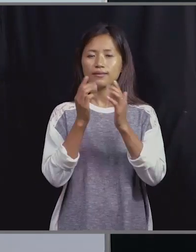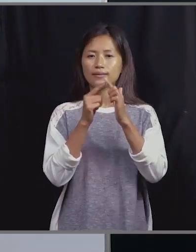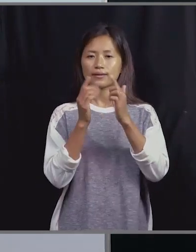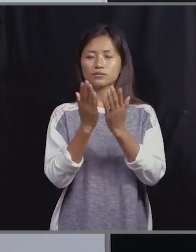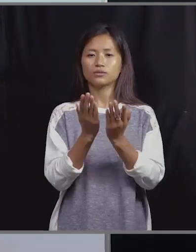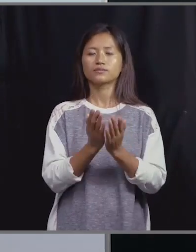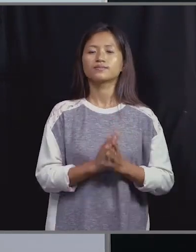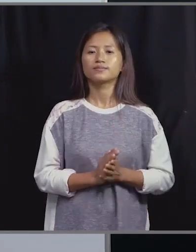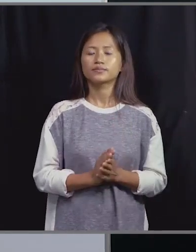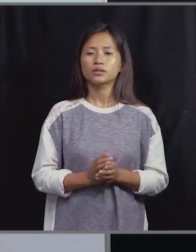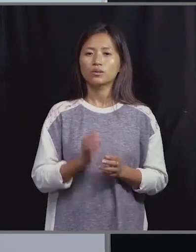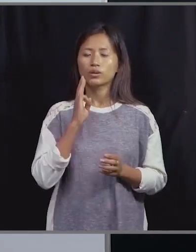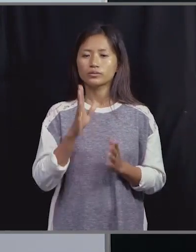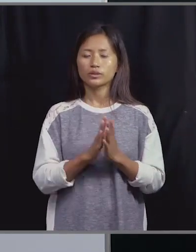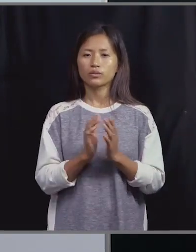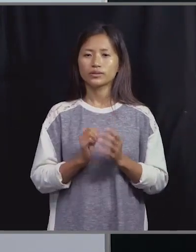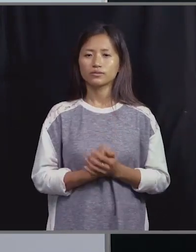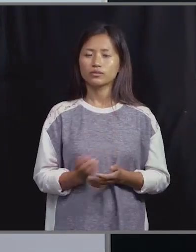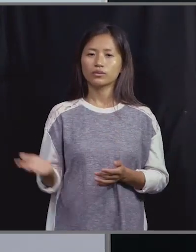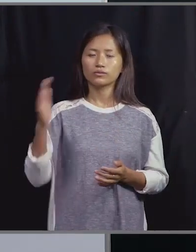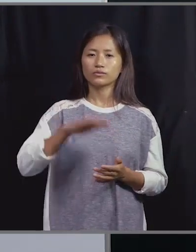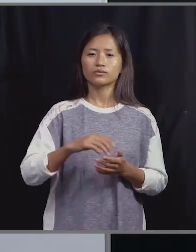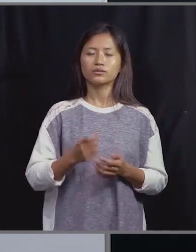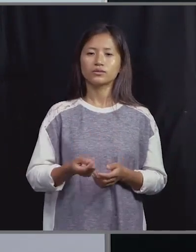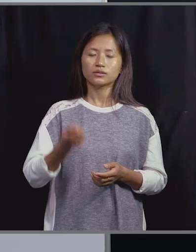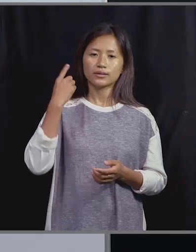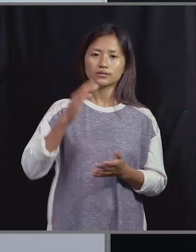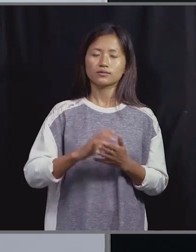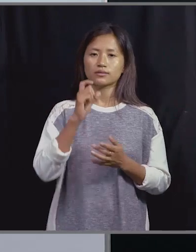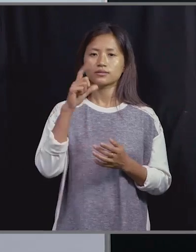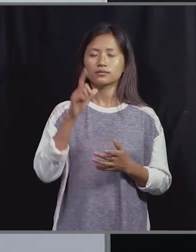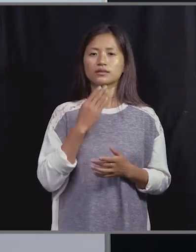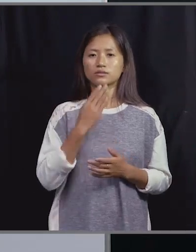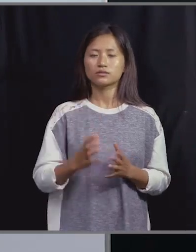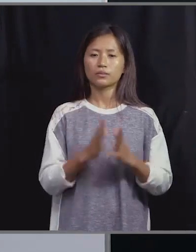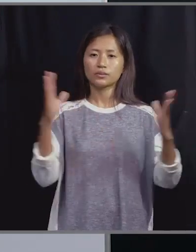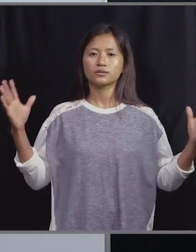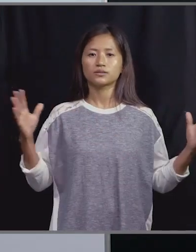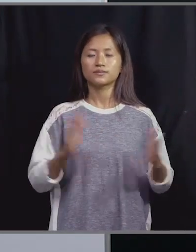so that you will be well acquainted when you come for the next theater. Thank you so much.